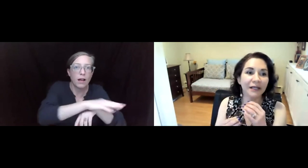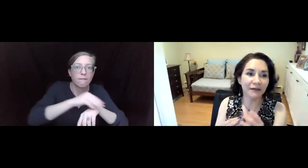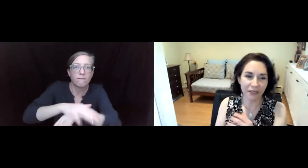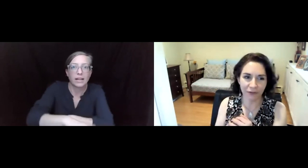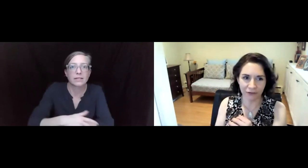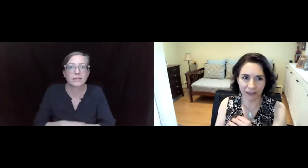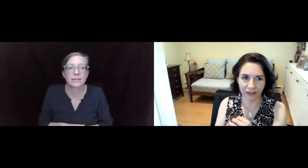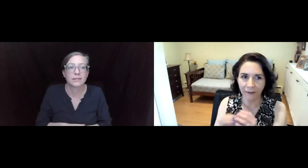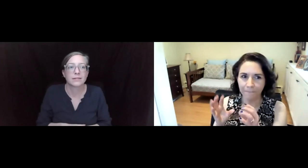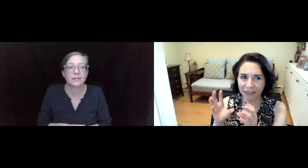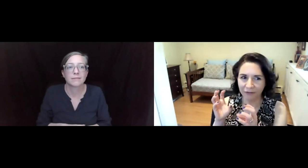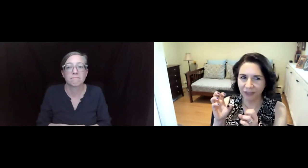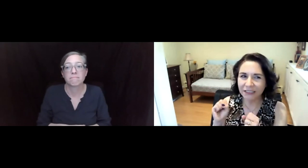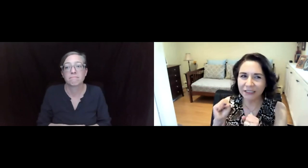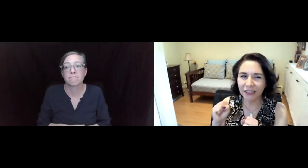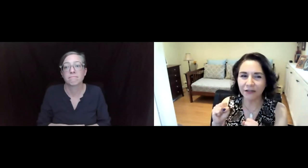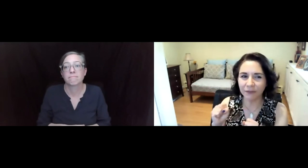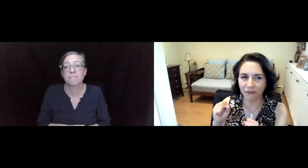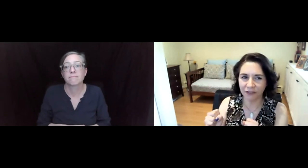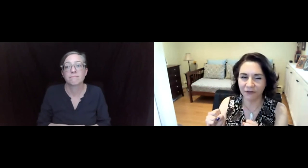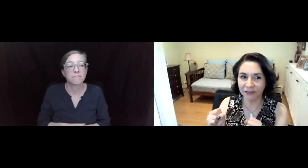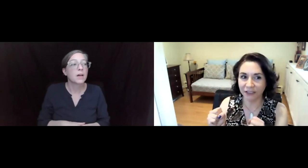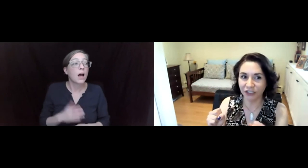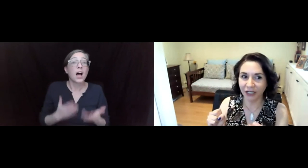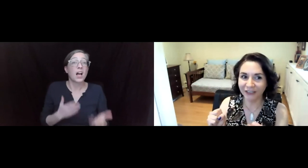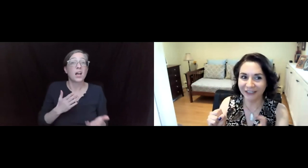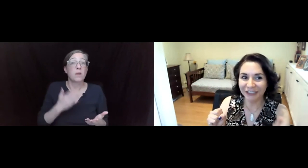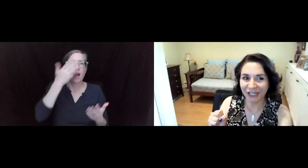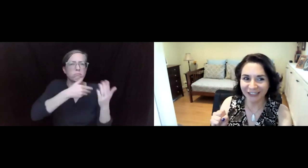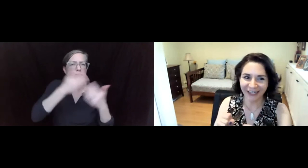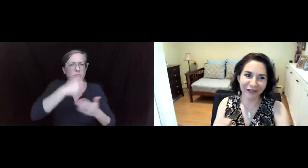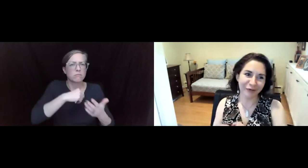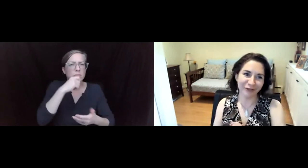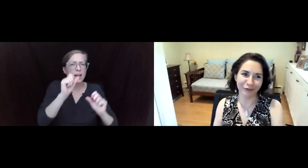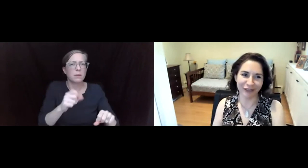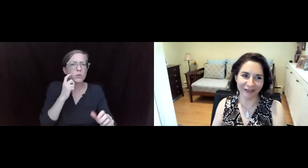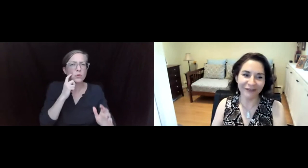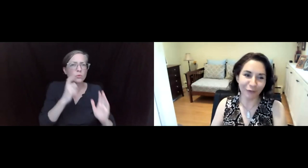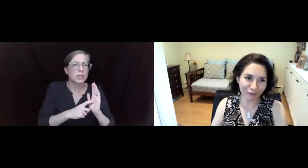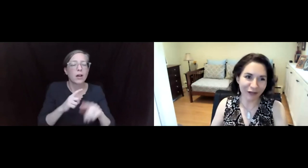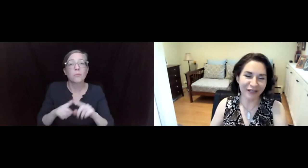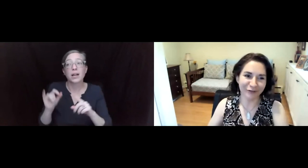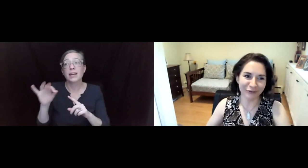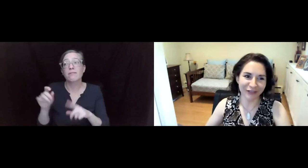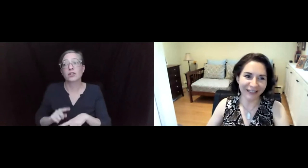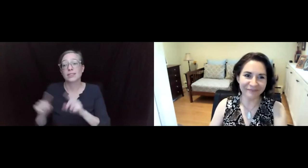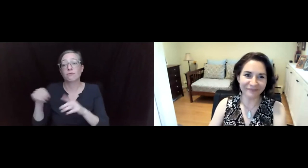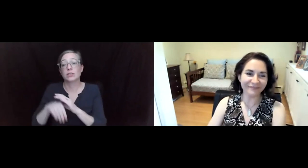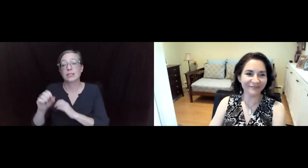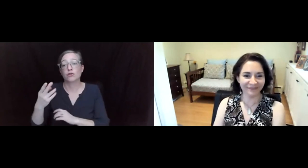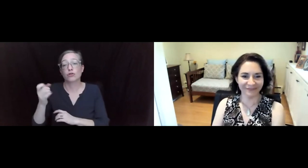that I might not be able to tell. But if there is a little bit of difference in charge, I know what to do with. So we might be able to do